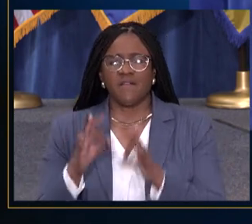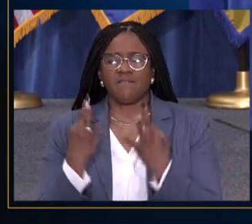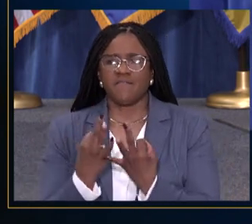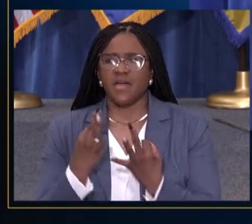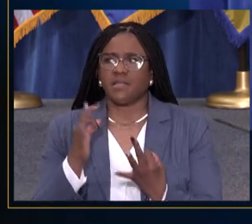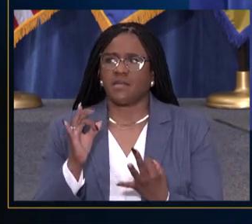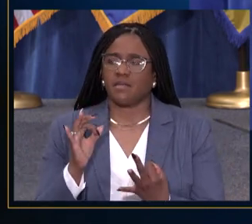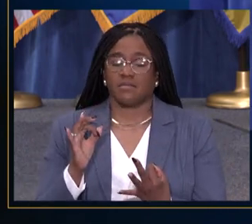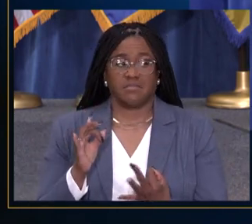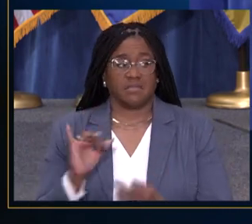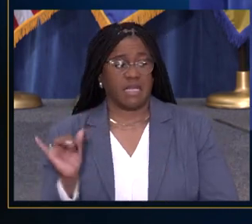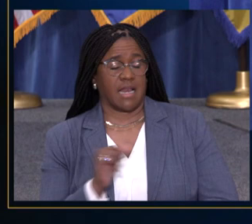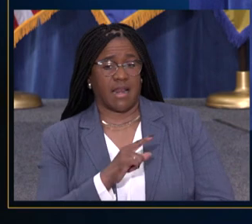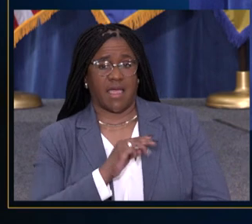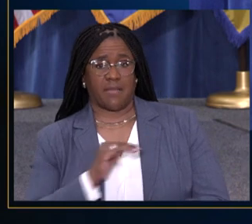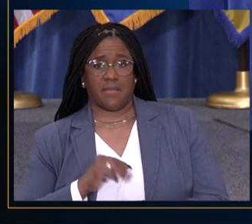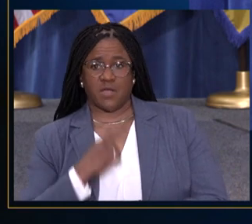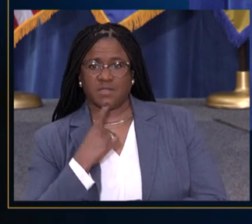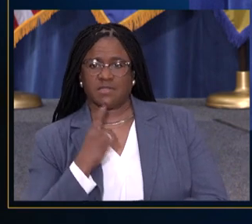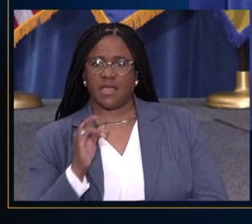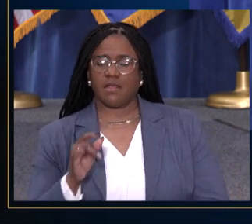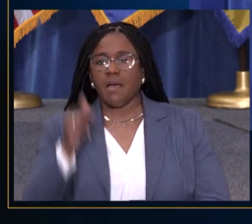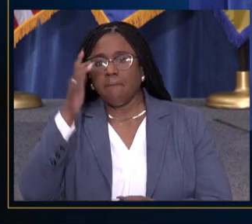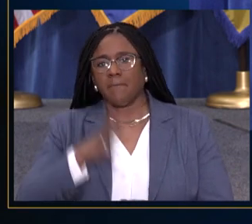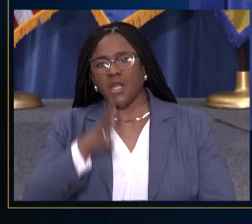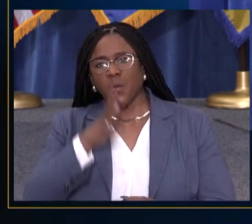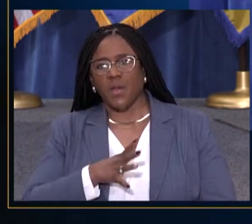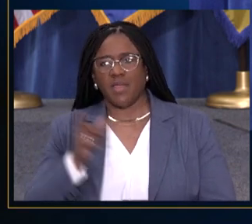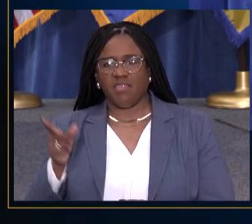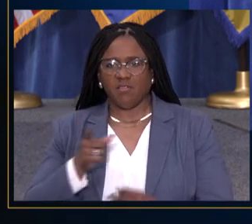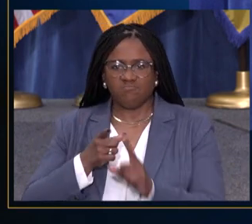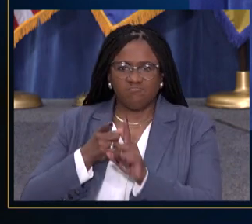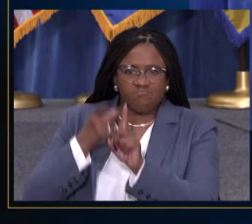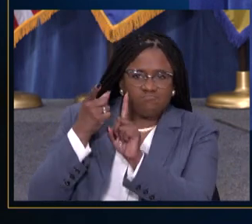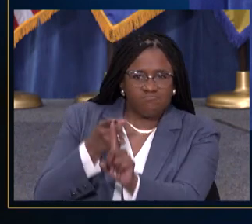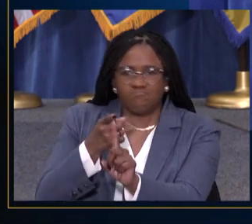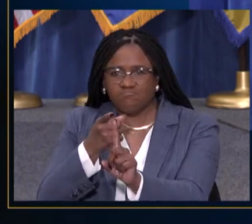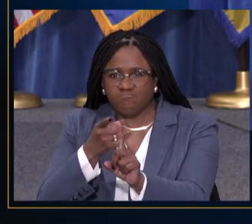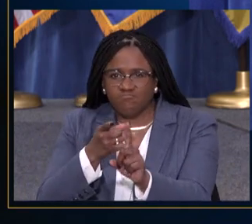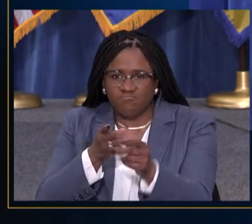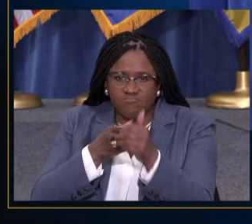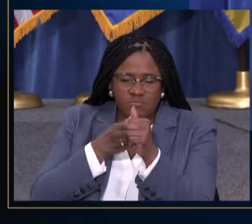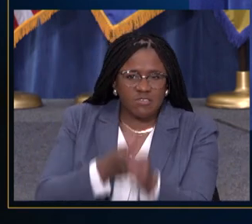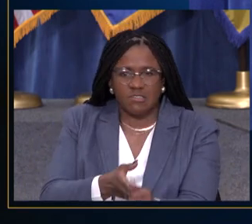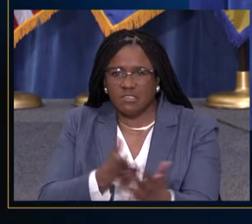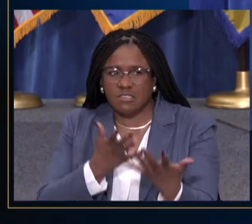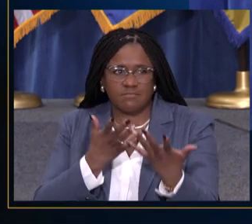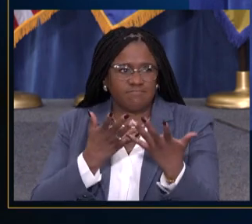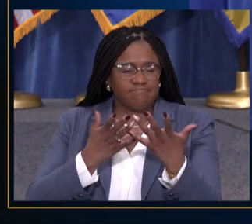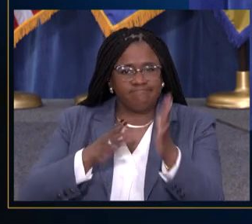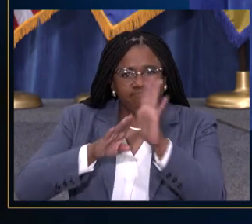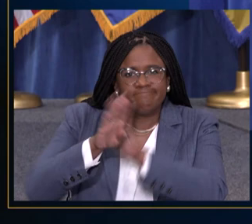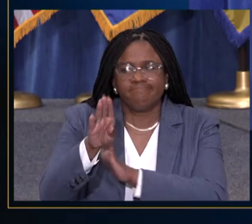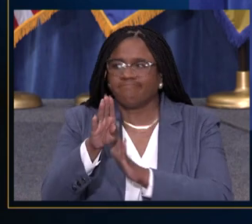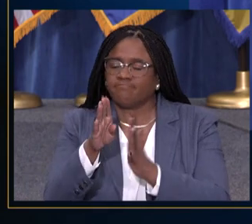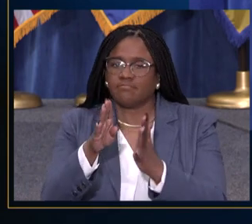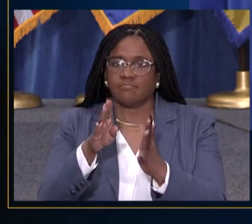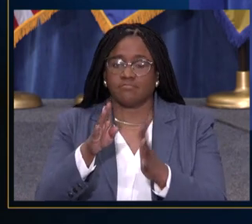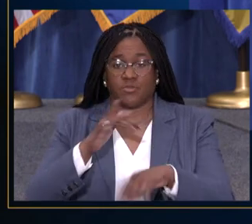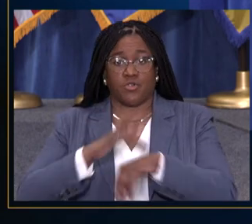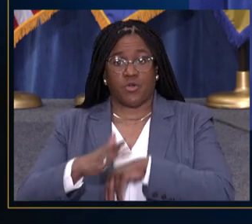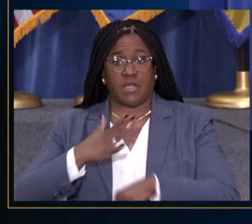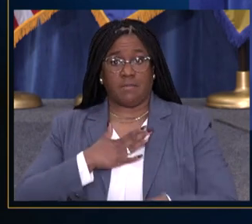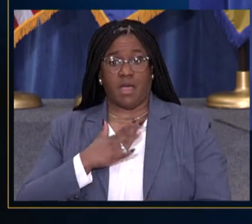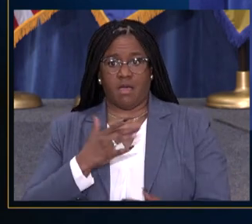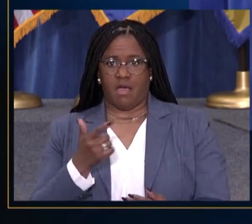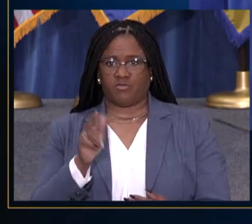as Mayor Benjamin said, of men and women who were mission-driven. And early in my career, in my graduate